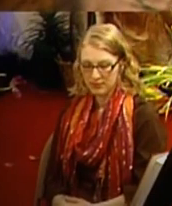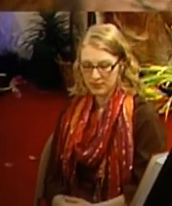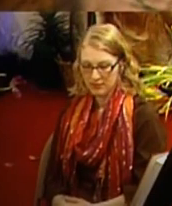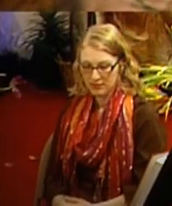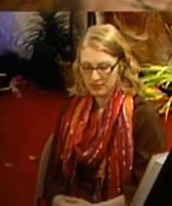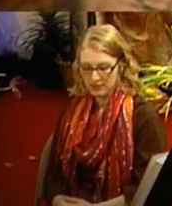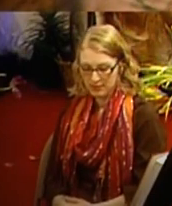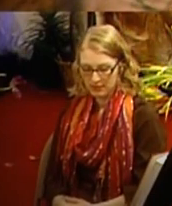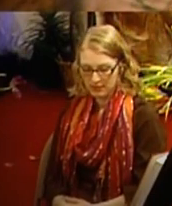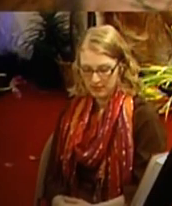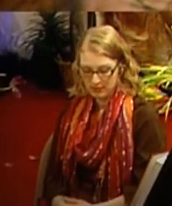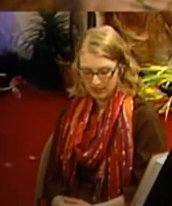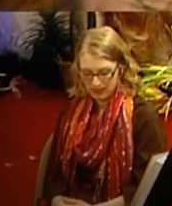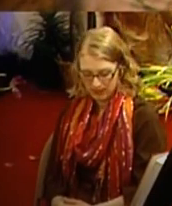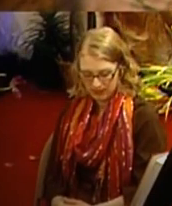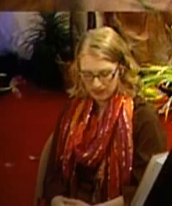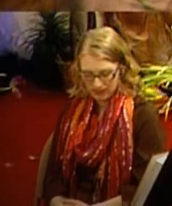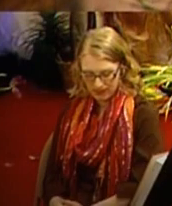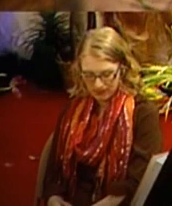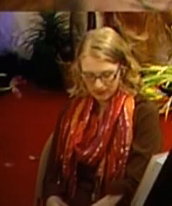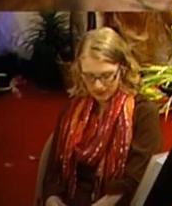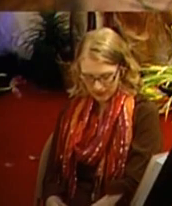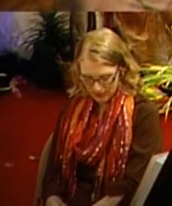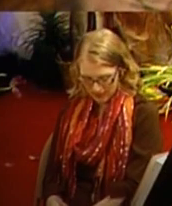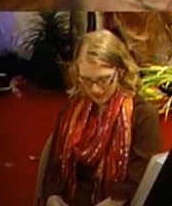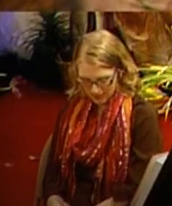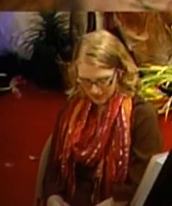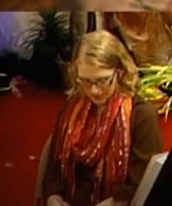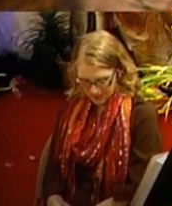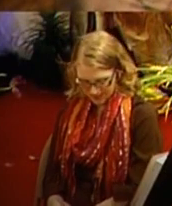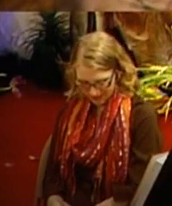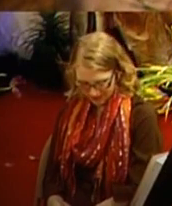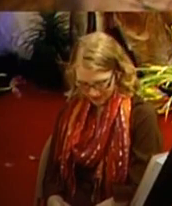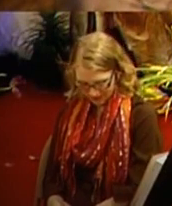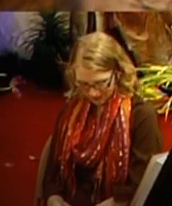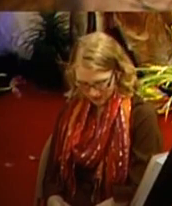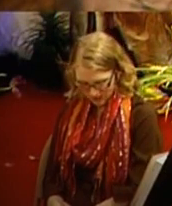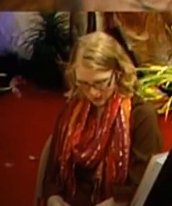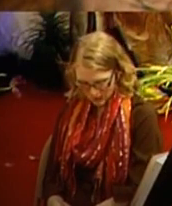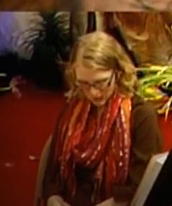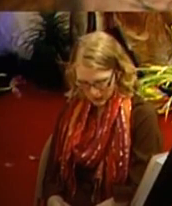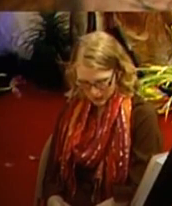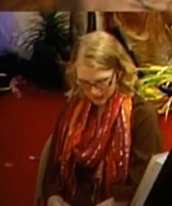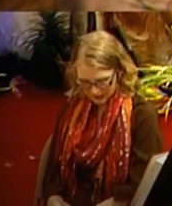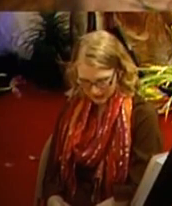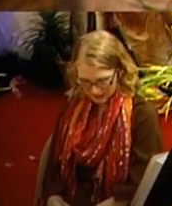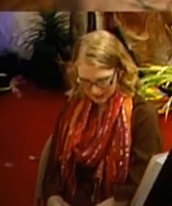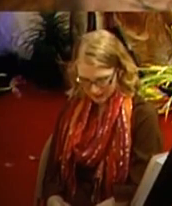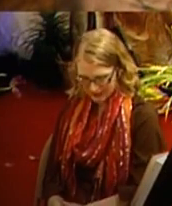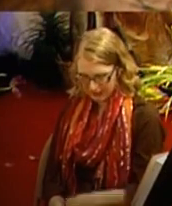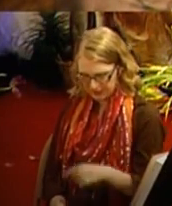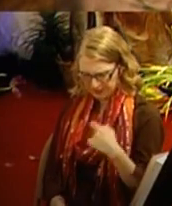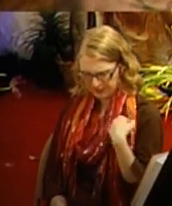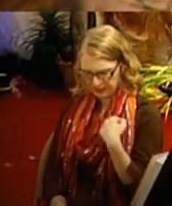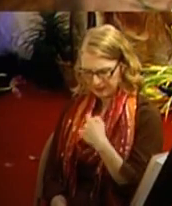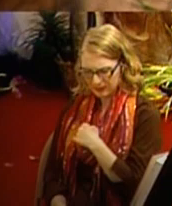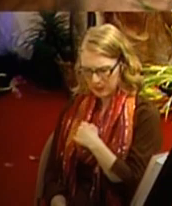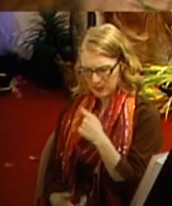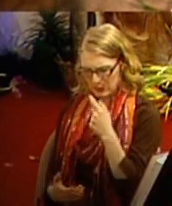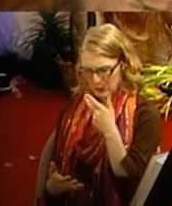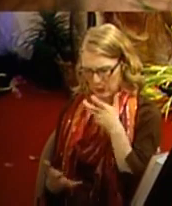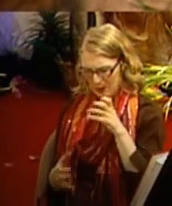We don't like to be forced into a place to be likened to Saul, who